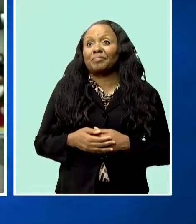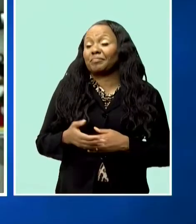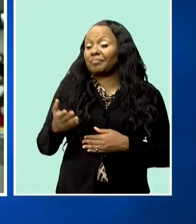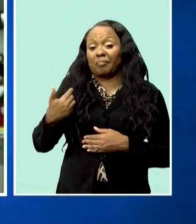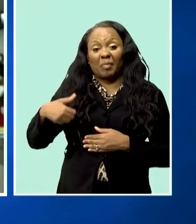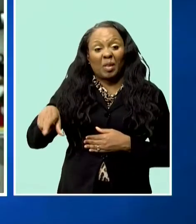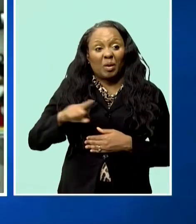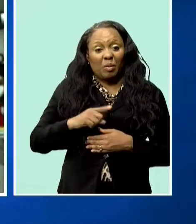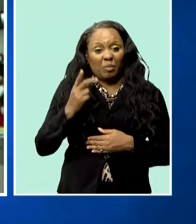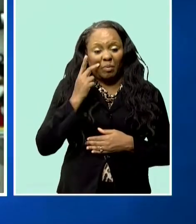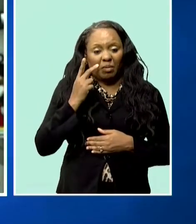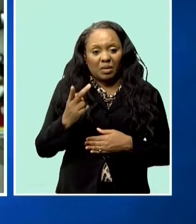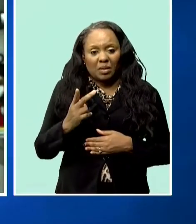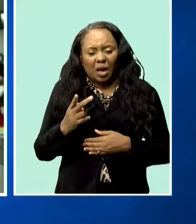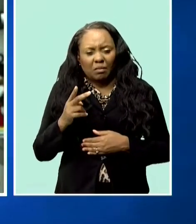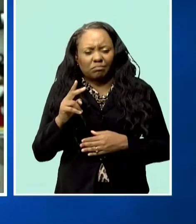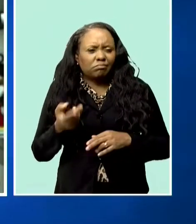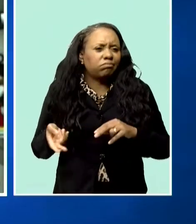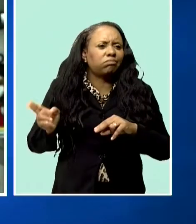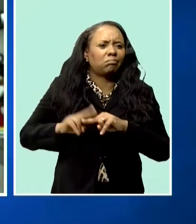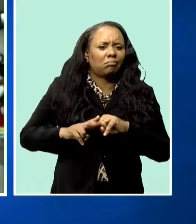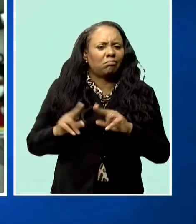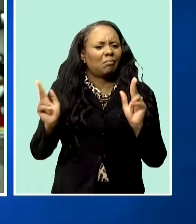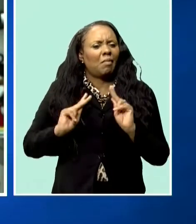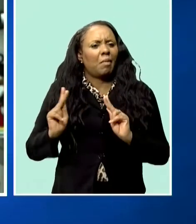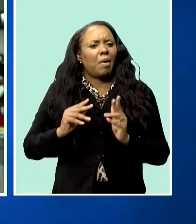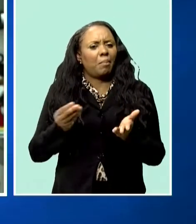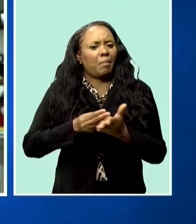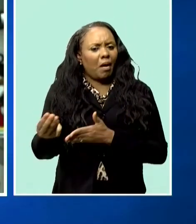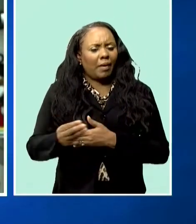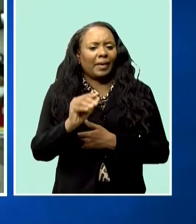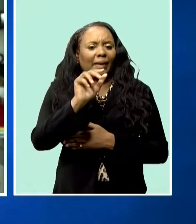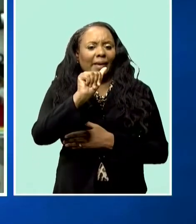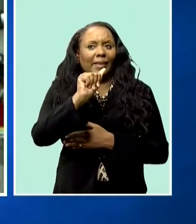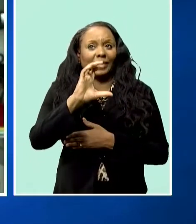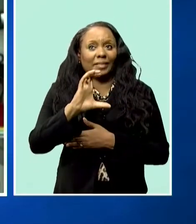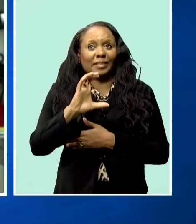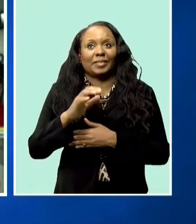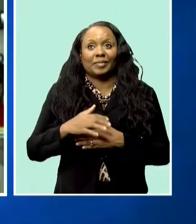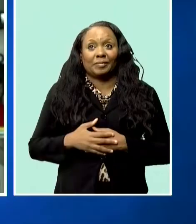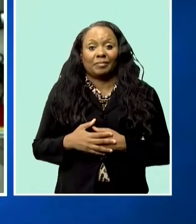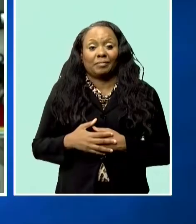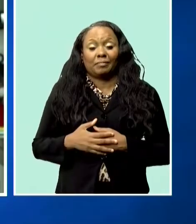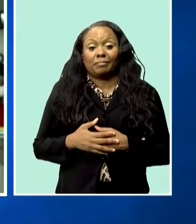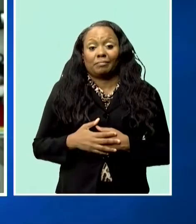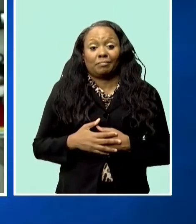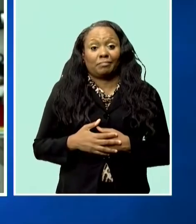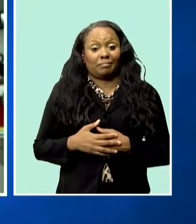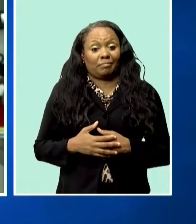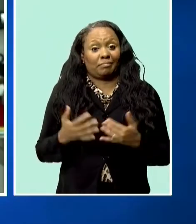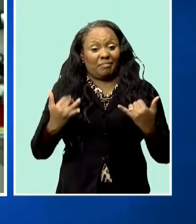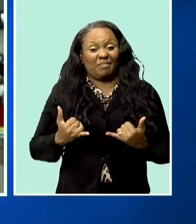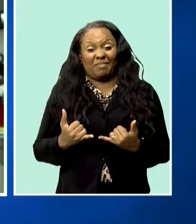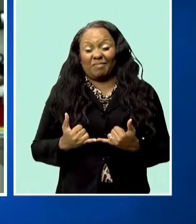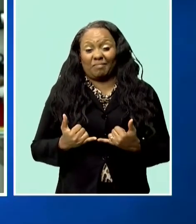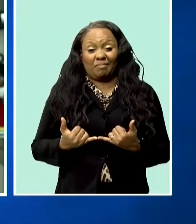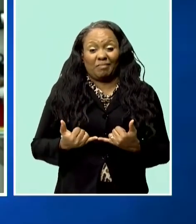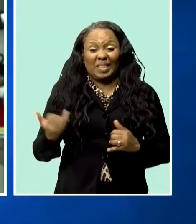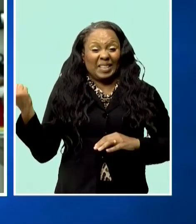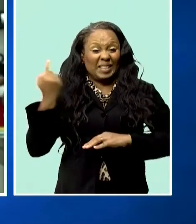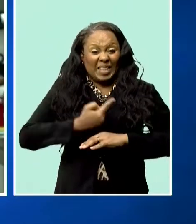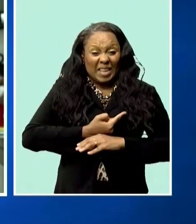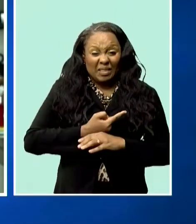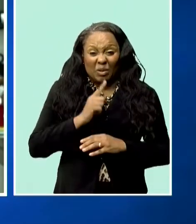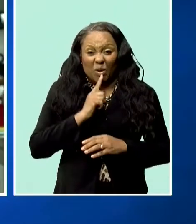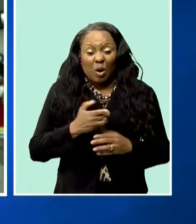seen a sharp uptick in demand for AC units because it seems these days are a lot warmer than they used to be and